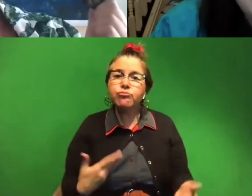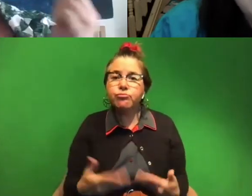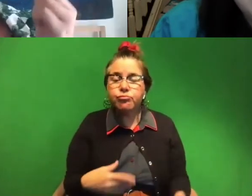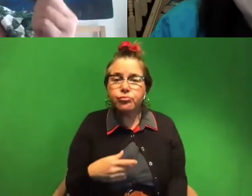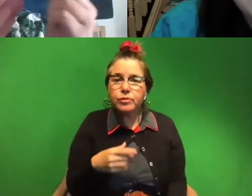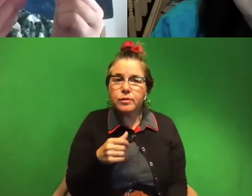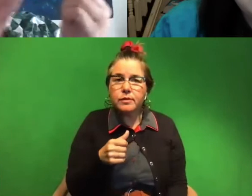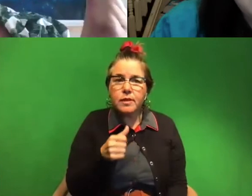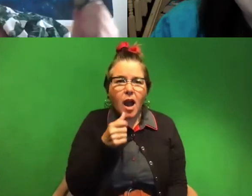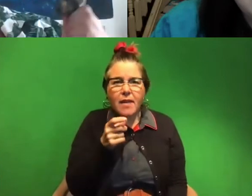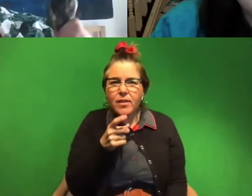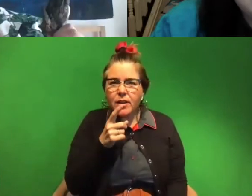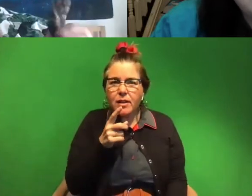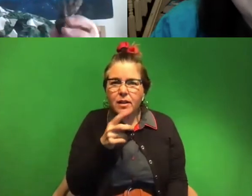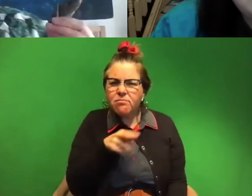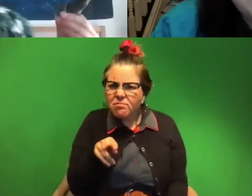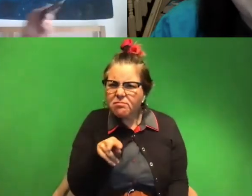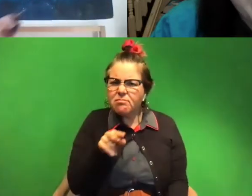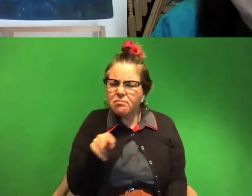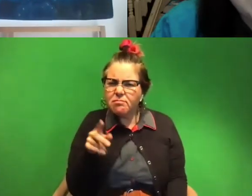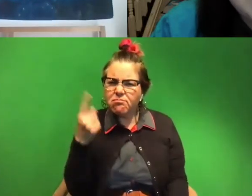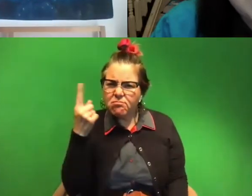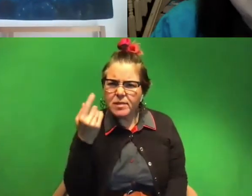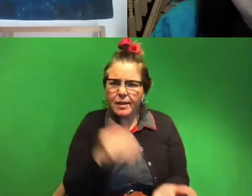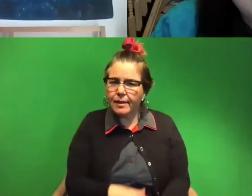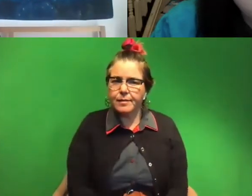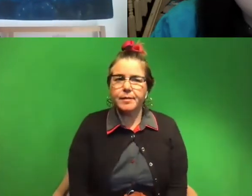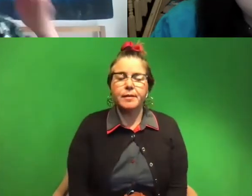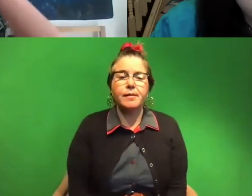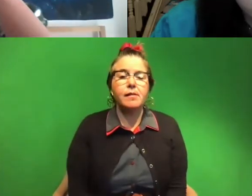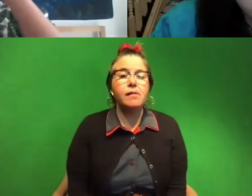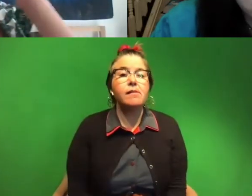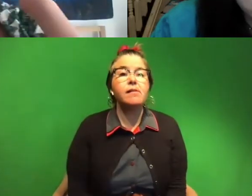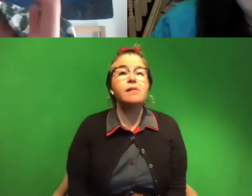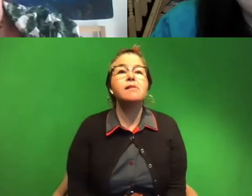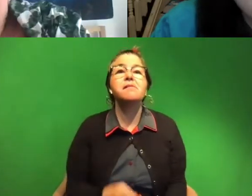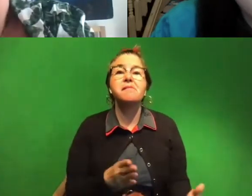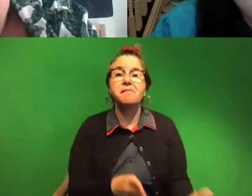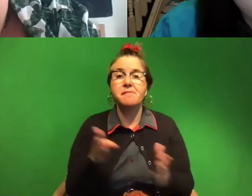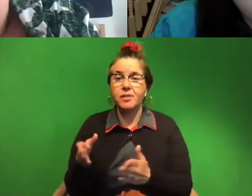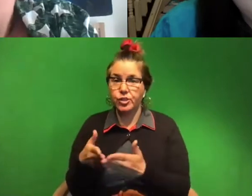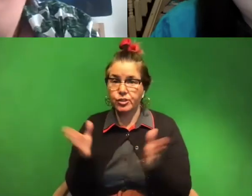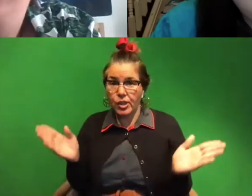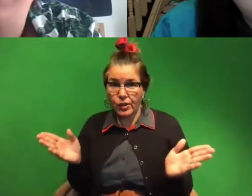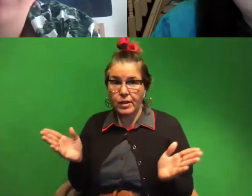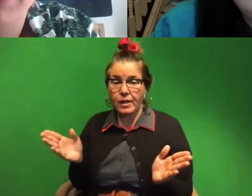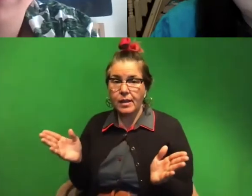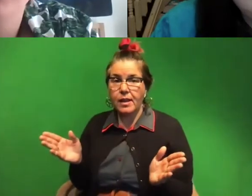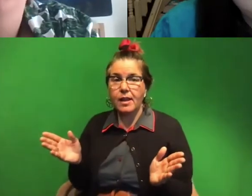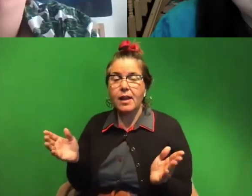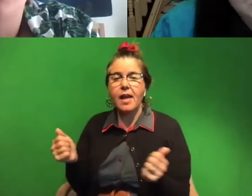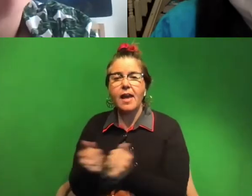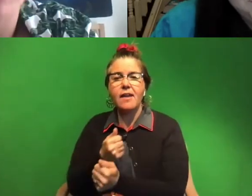take a double look at something like that. Right. As for in general, everything is